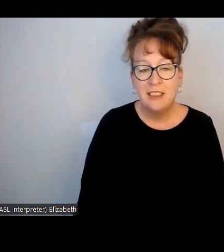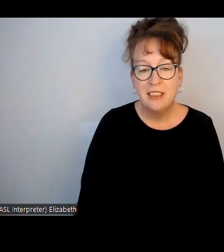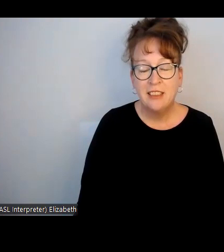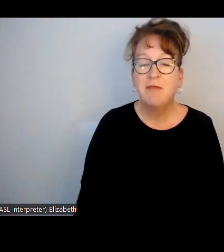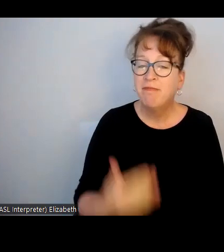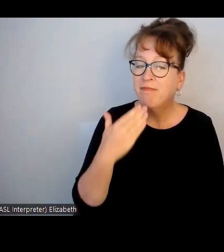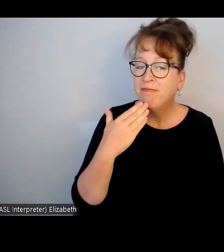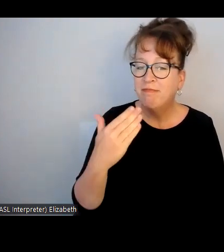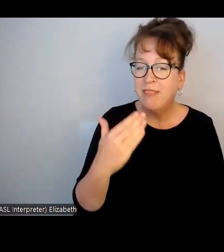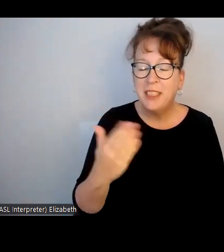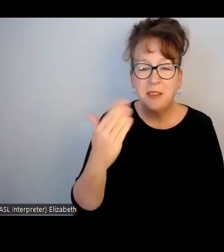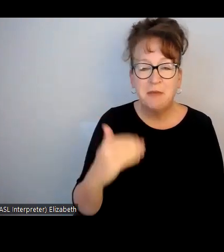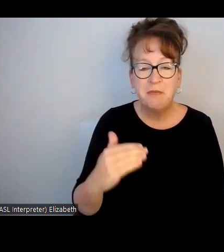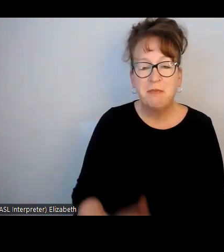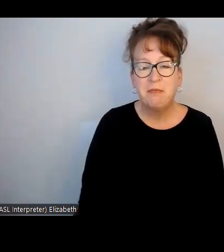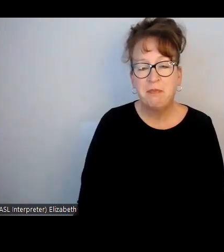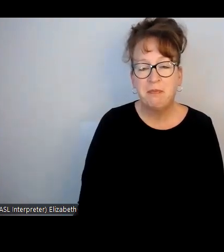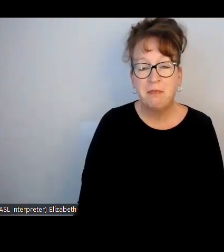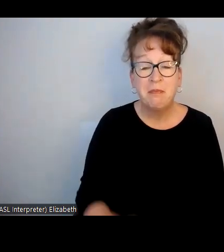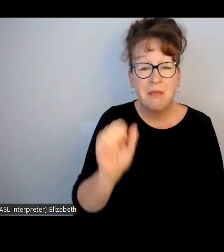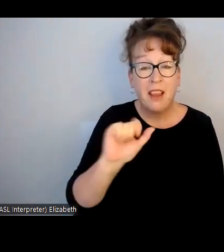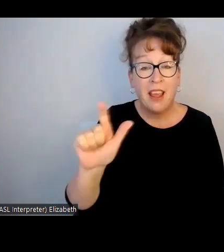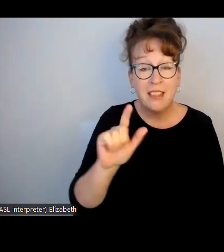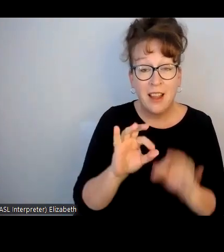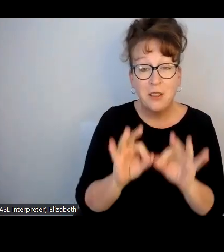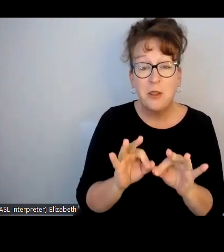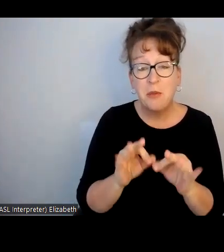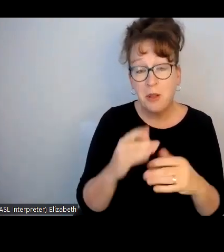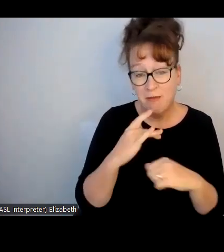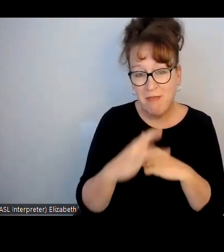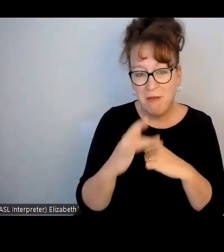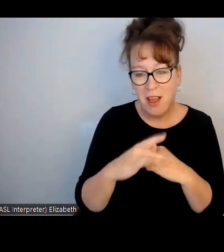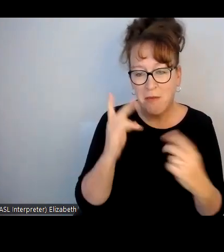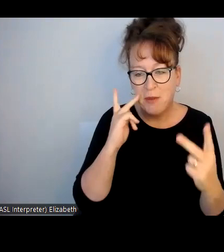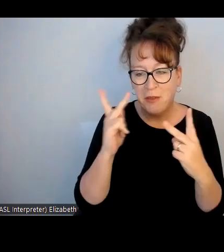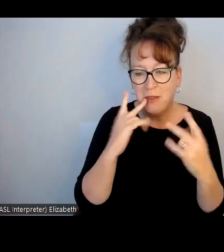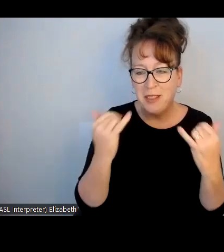Thank you. And our ASL interpreters should be visible now.